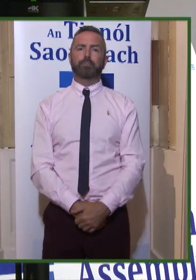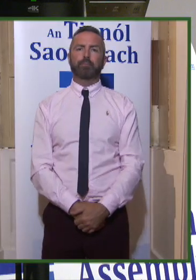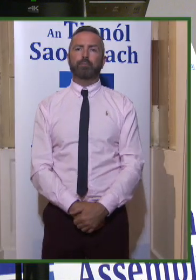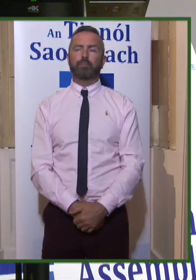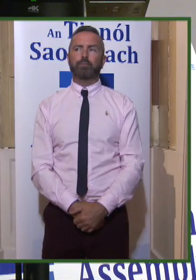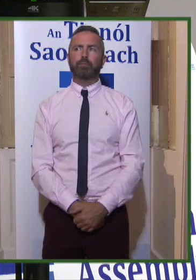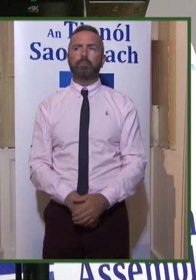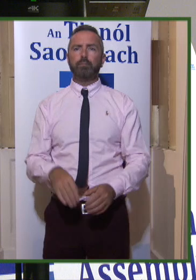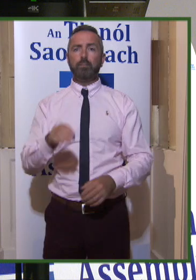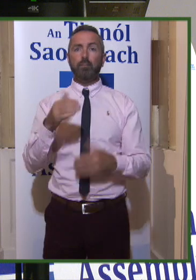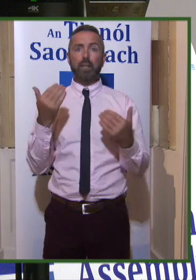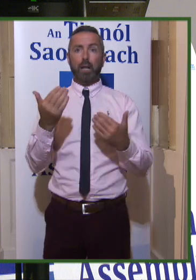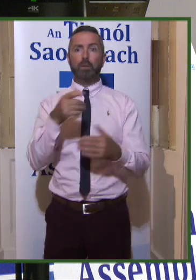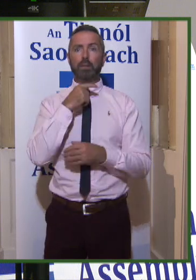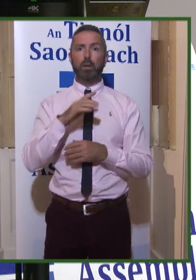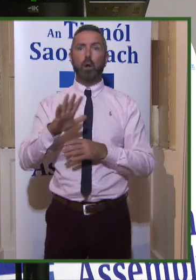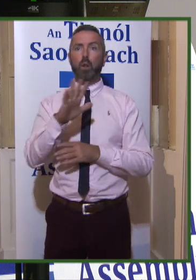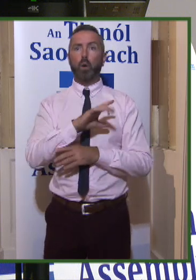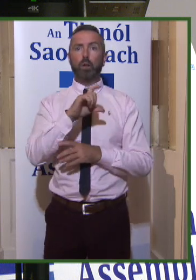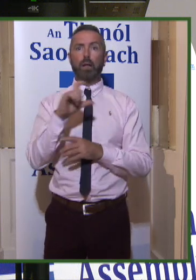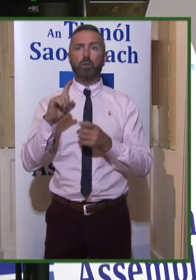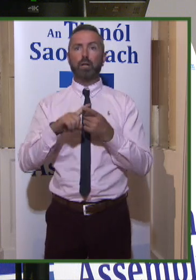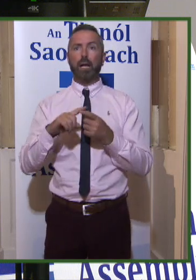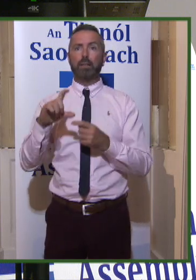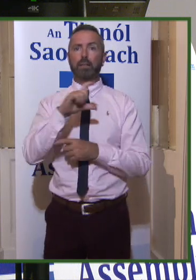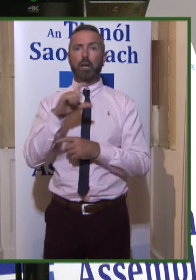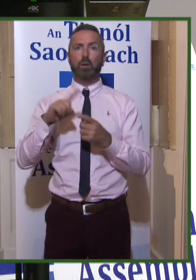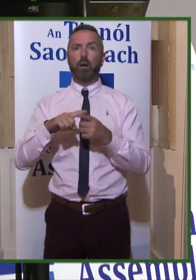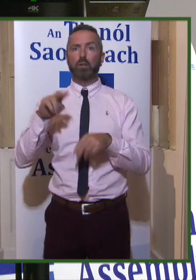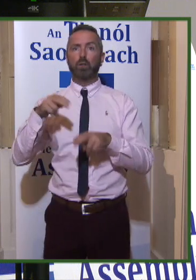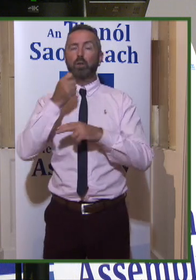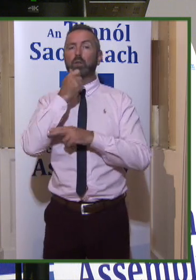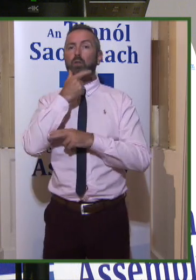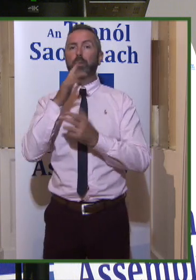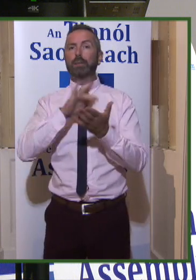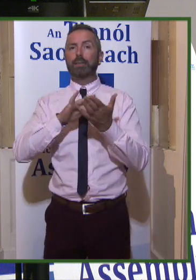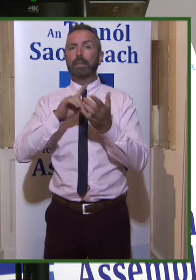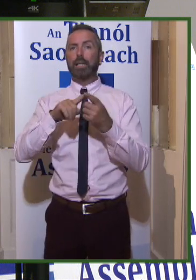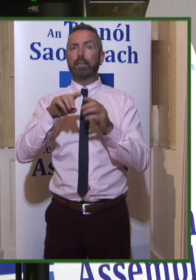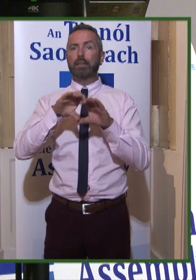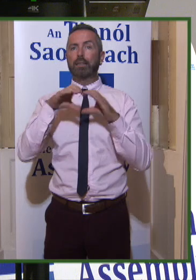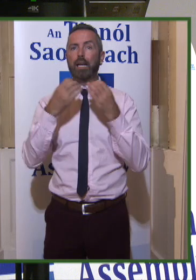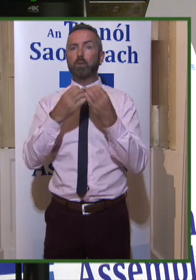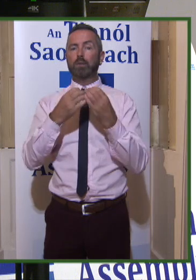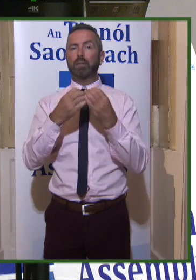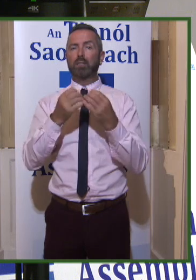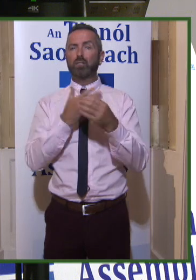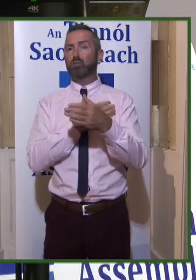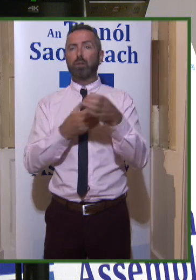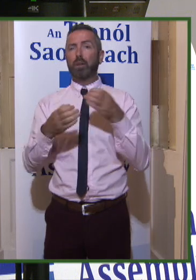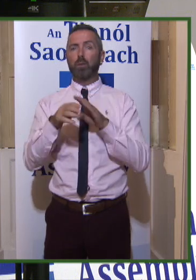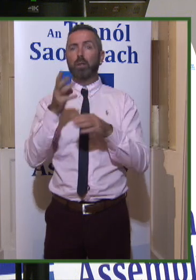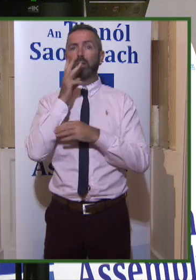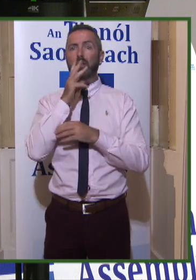proposing where it reads both local councillors and councillors on the new Dublin City and County Assembly to replace that text with the